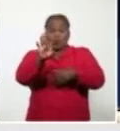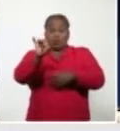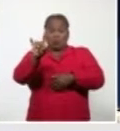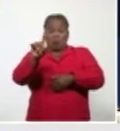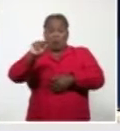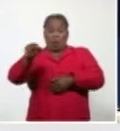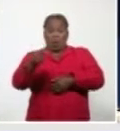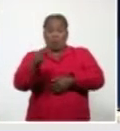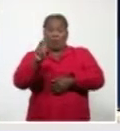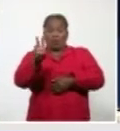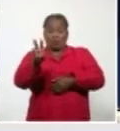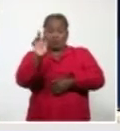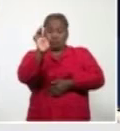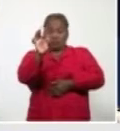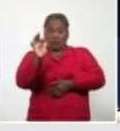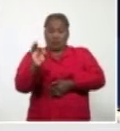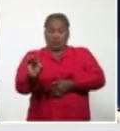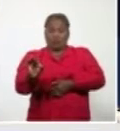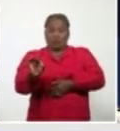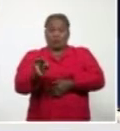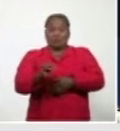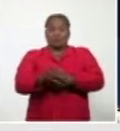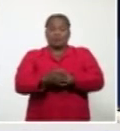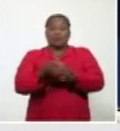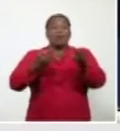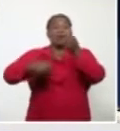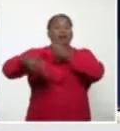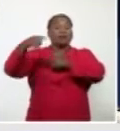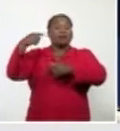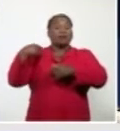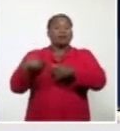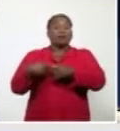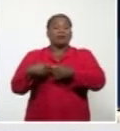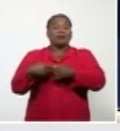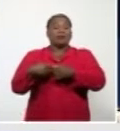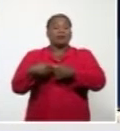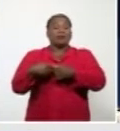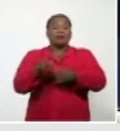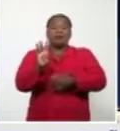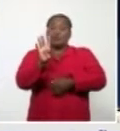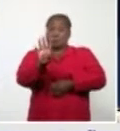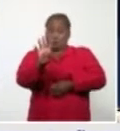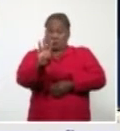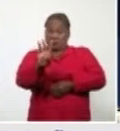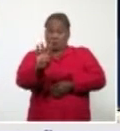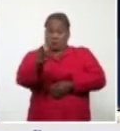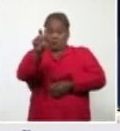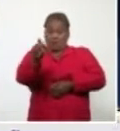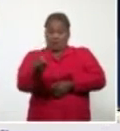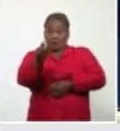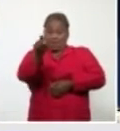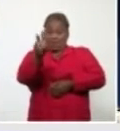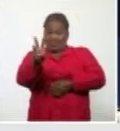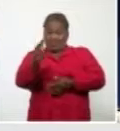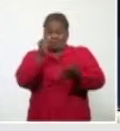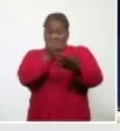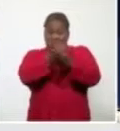1,600 confirmed cases have been contacts of other previously confirmed cases for